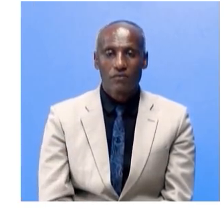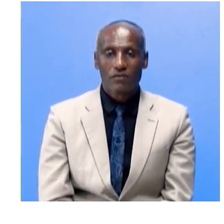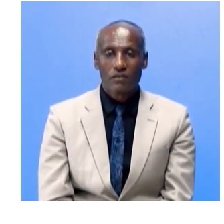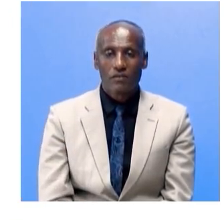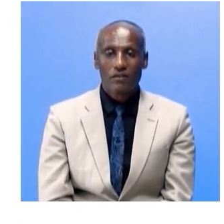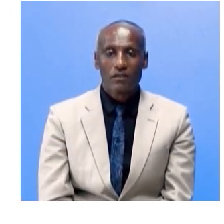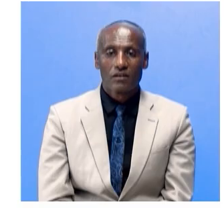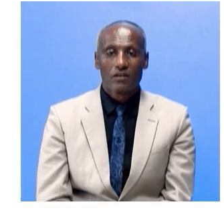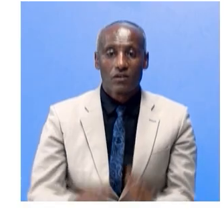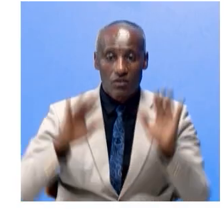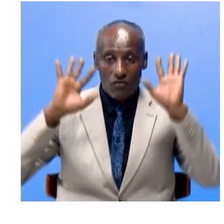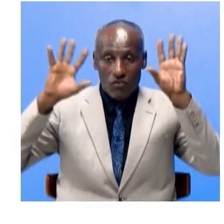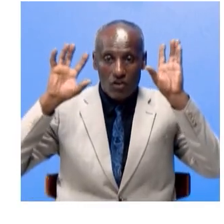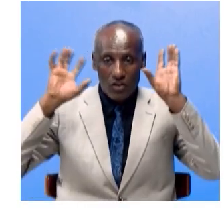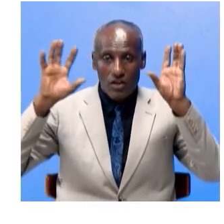volleyball.